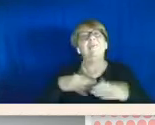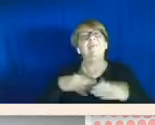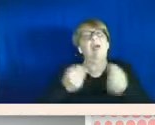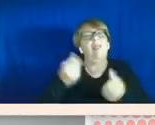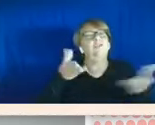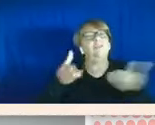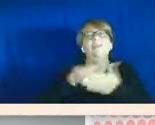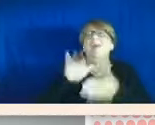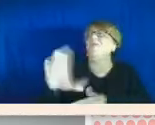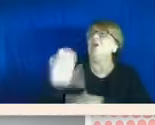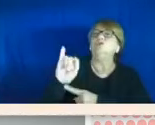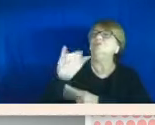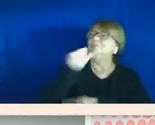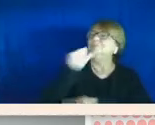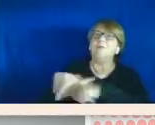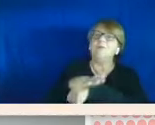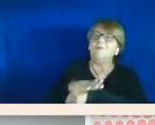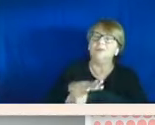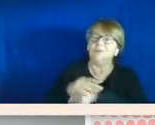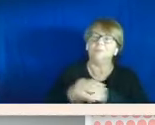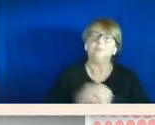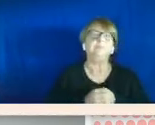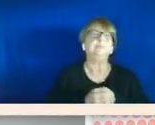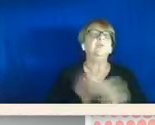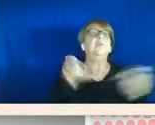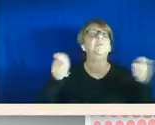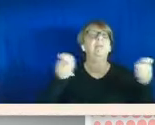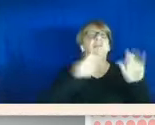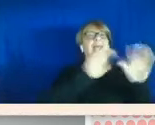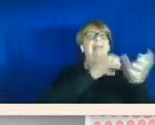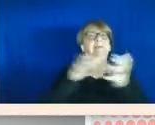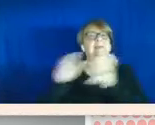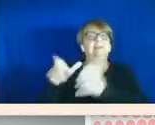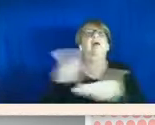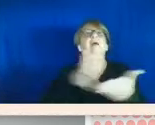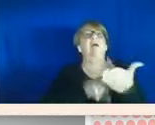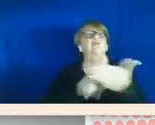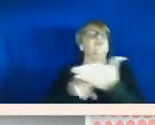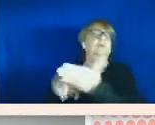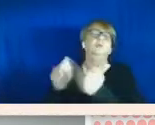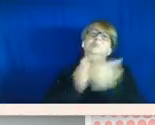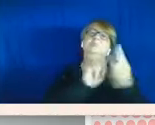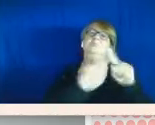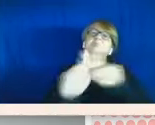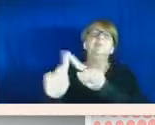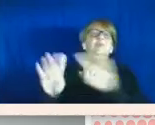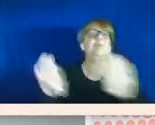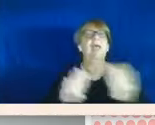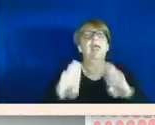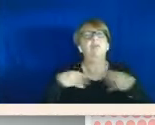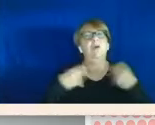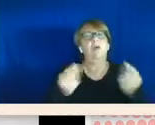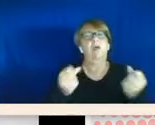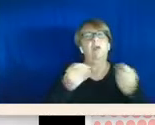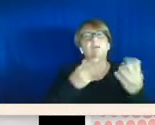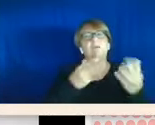doesn't cover. The managing entities contract with a variety of behavioral health providers, and